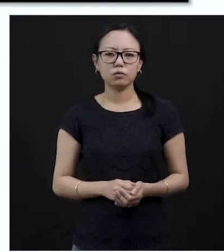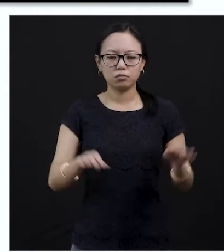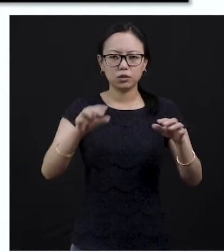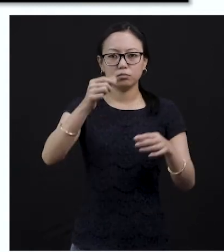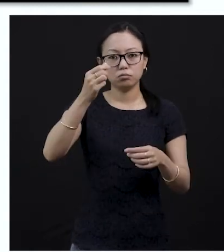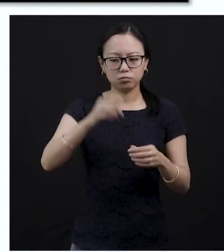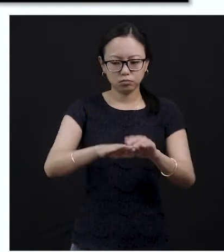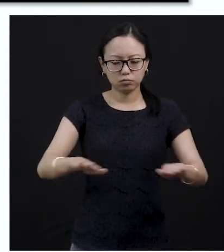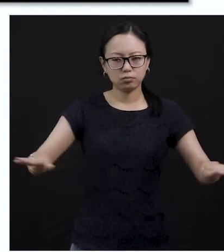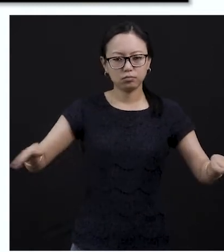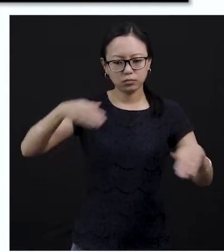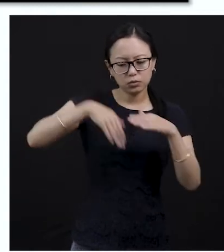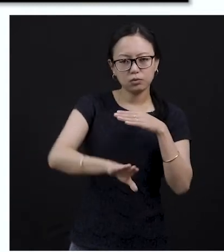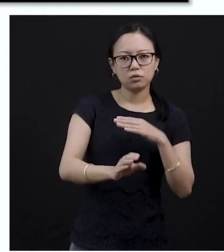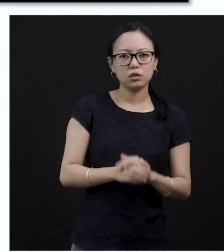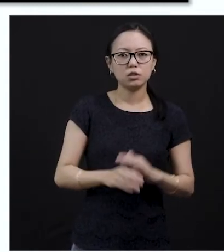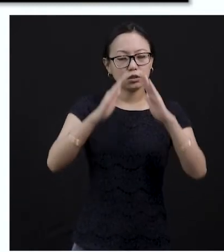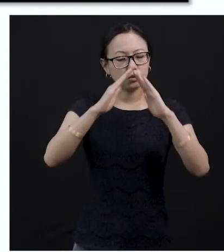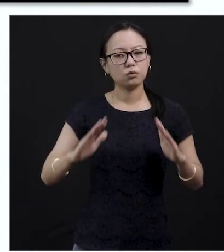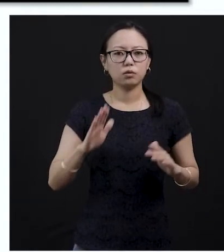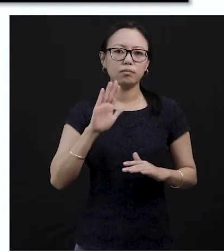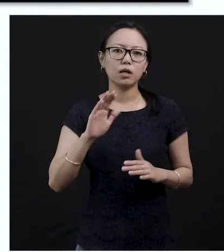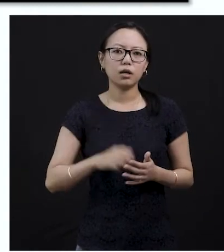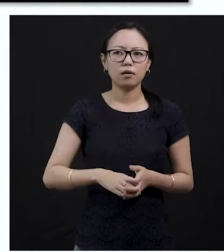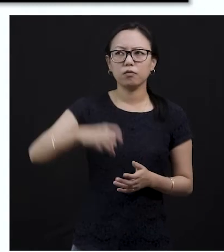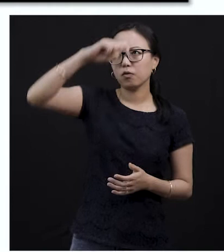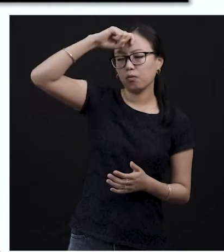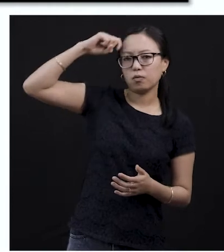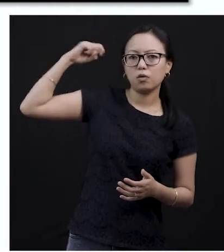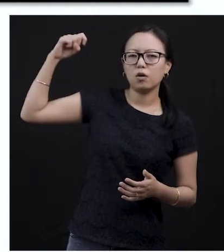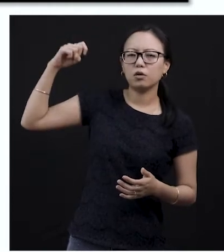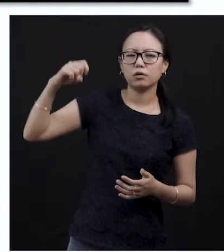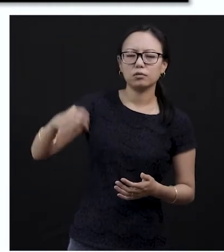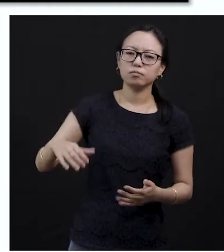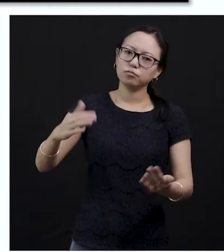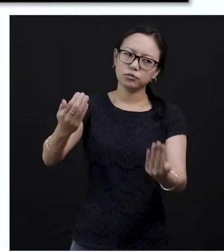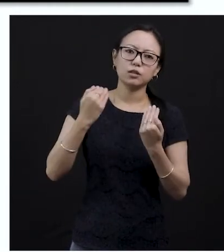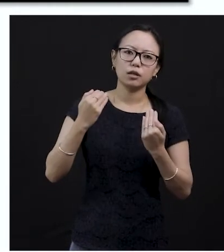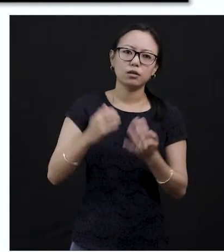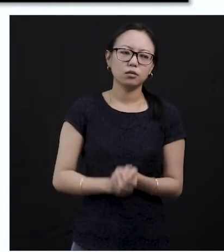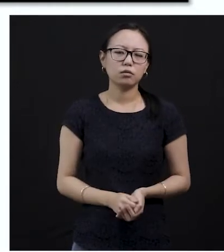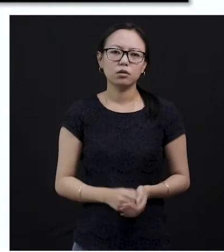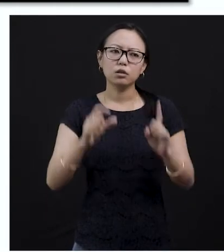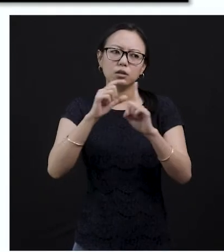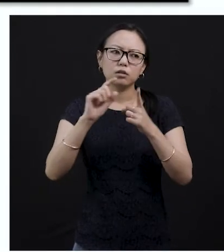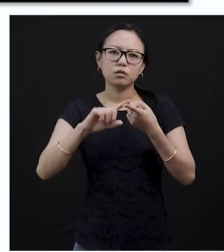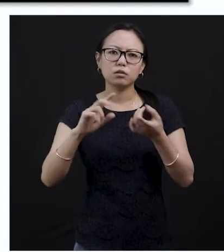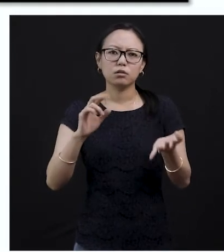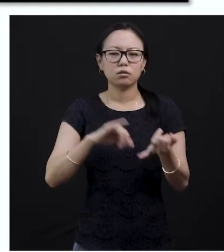heat. So you understand now, students? Desert habitat is so different from